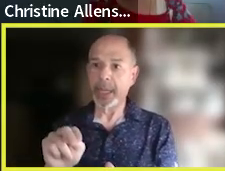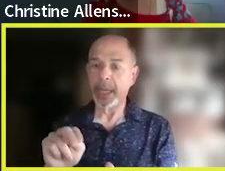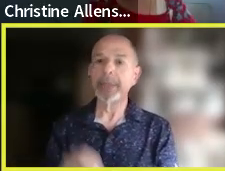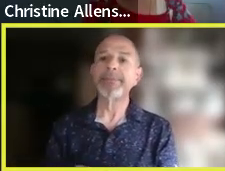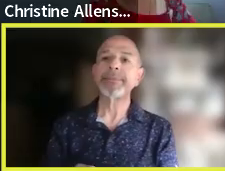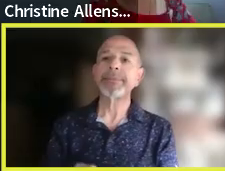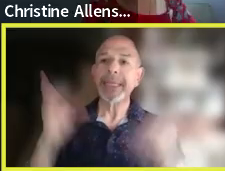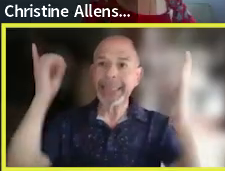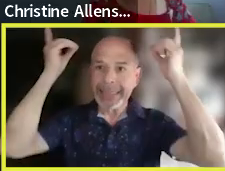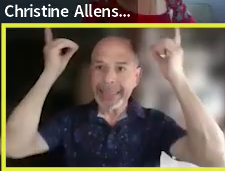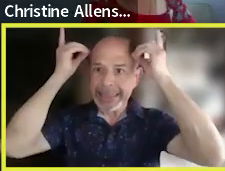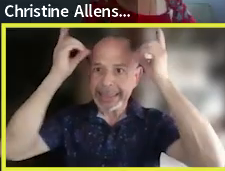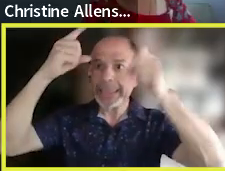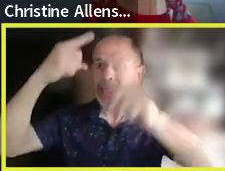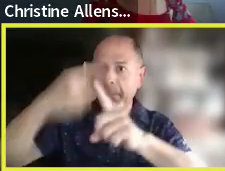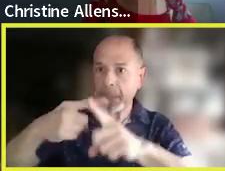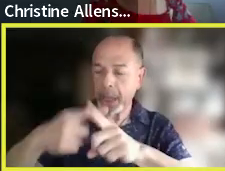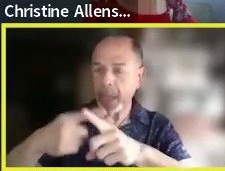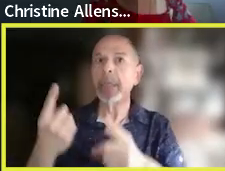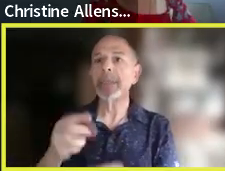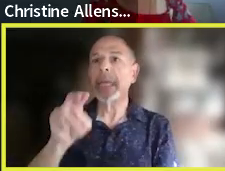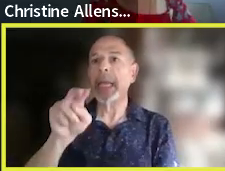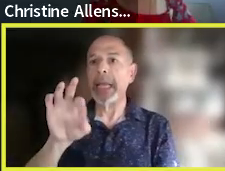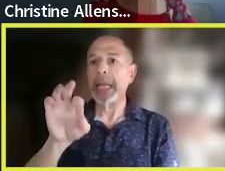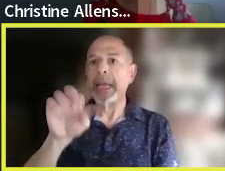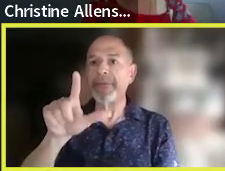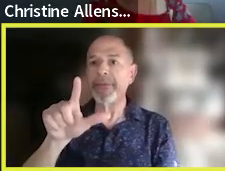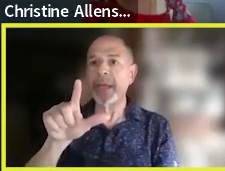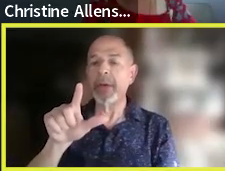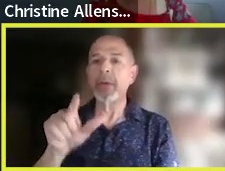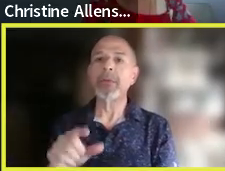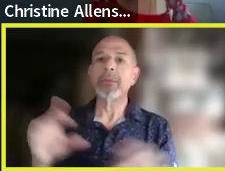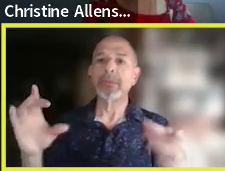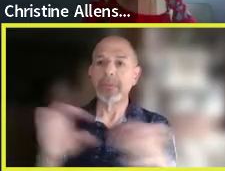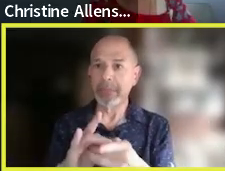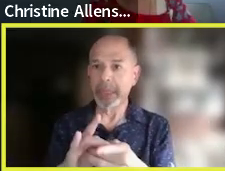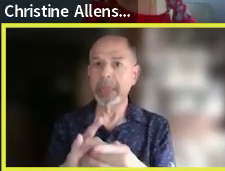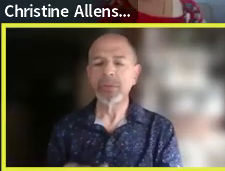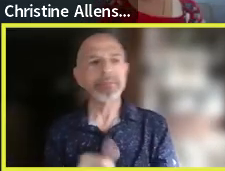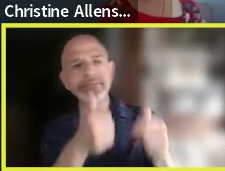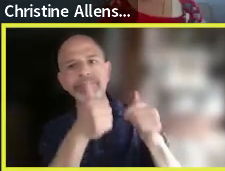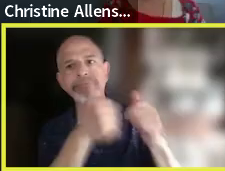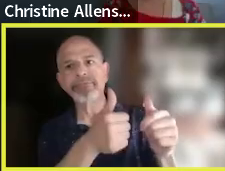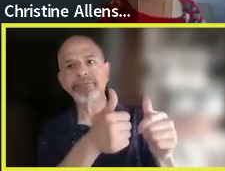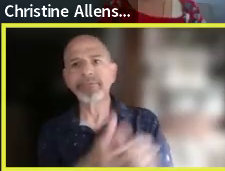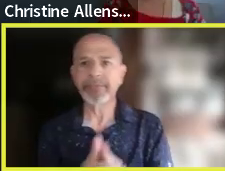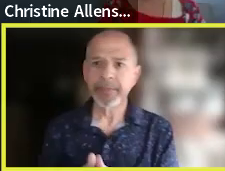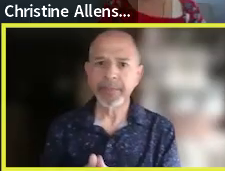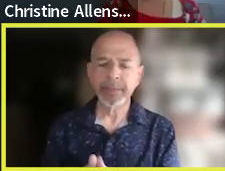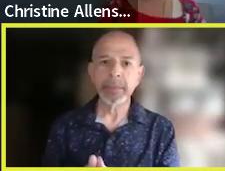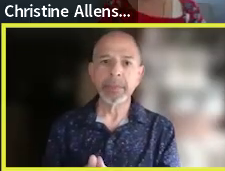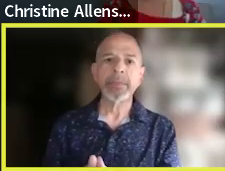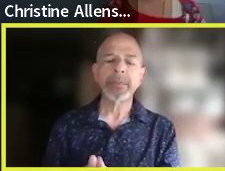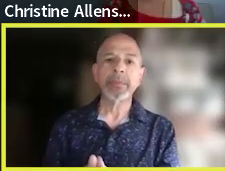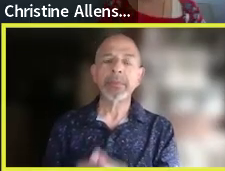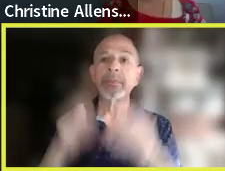on there. Cool. Great. Well, Yeah. thank you, Matt. I'm glad you enjoyed the presentation and good luck to you. All